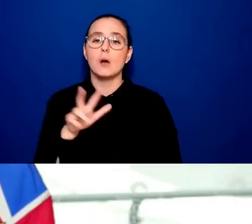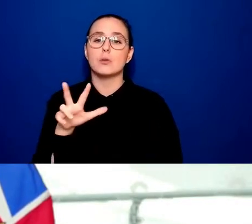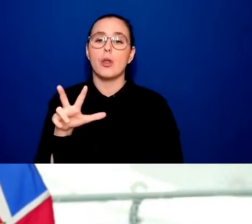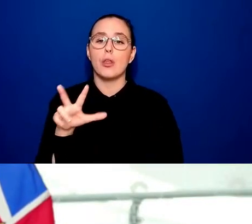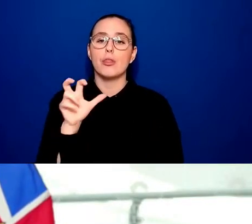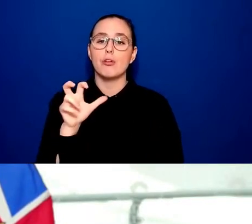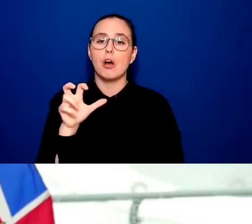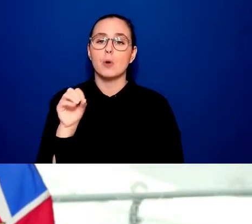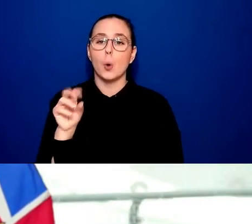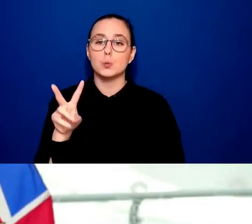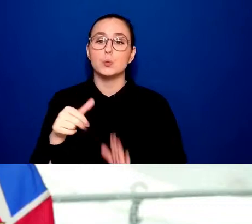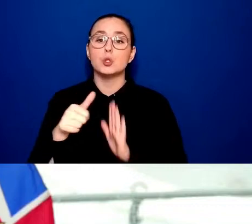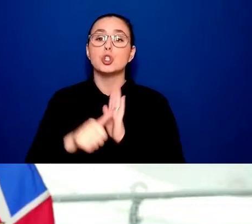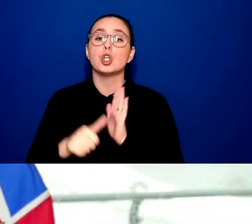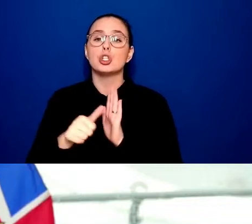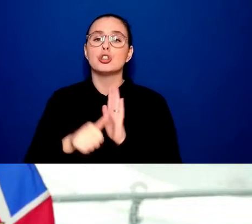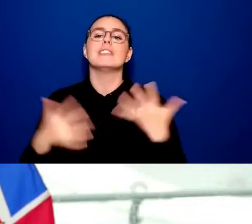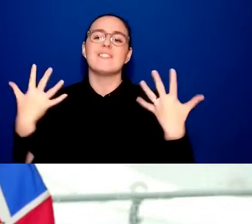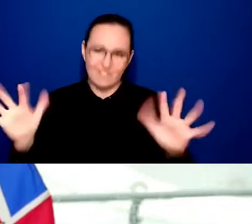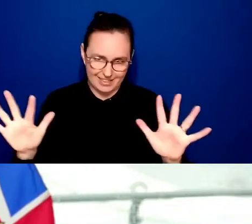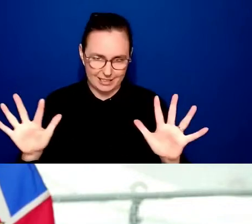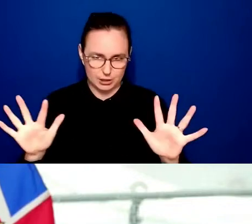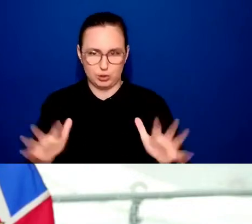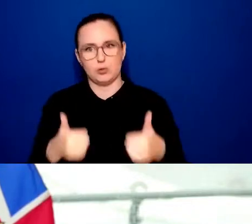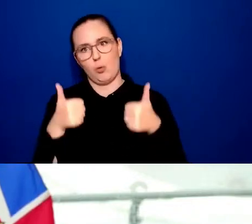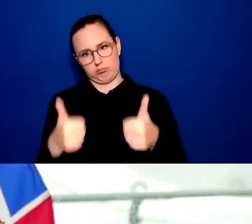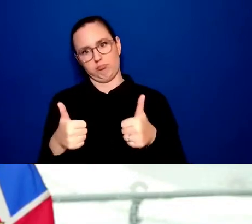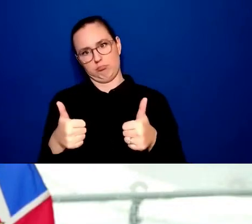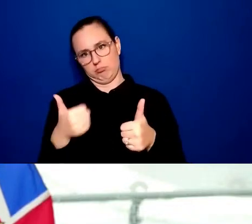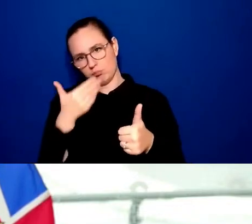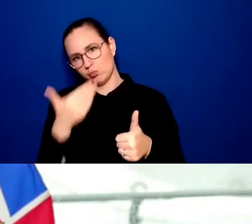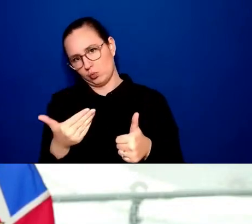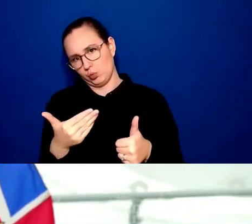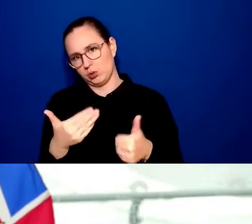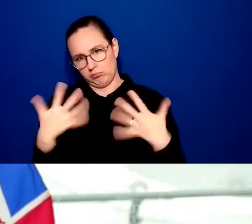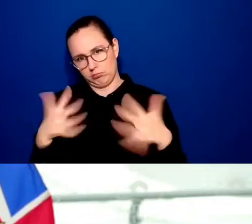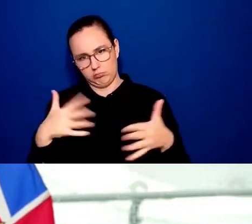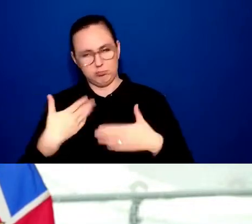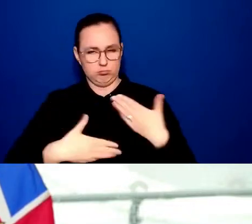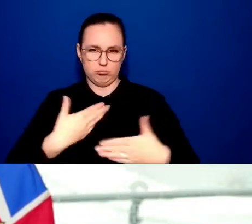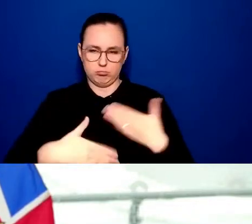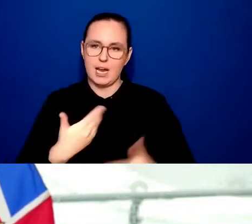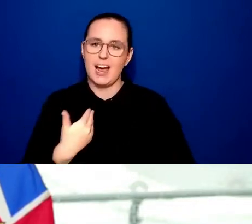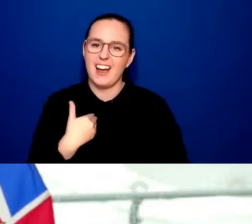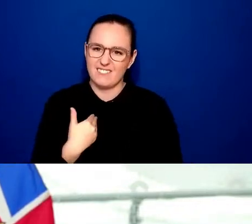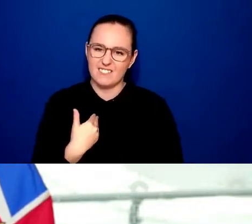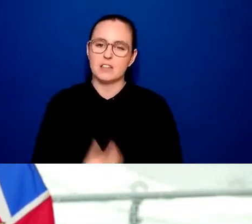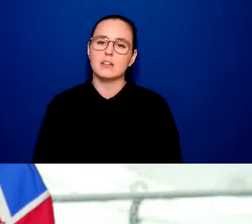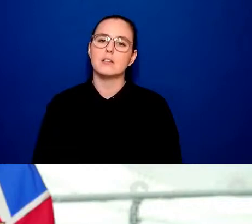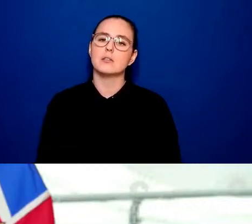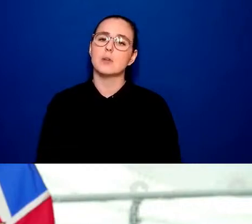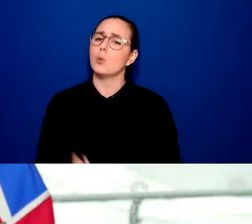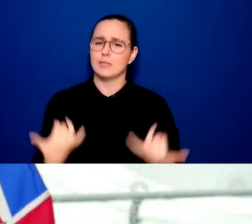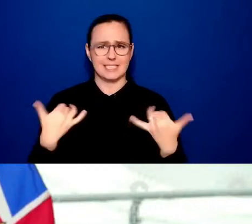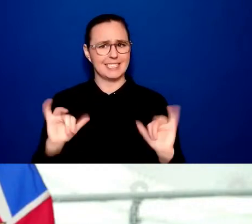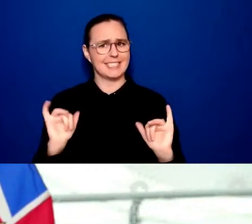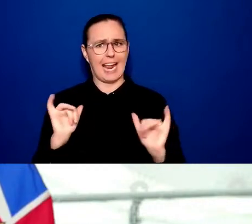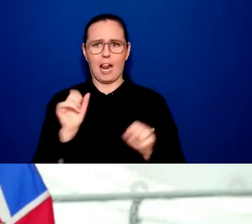So enormous work is continuing to happen in both scheduled and emergent surgeries in all health authorities. That week, of